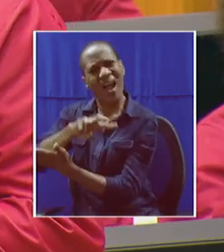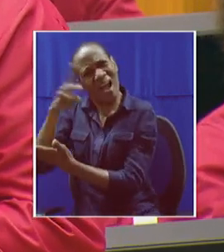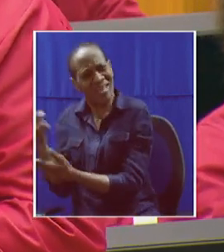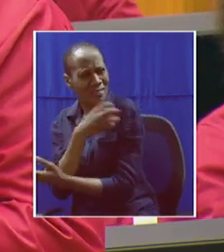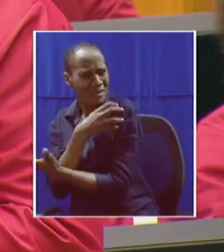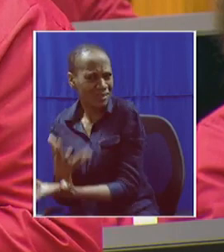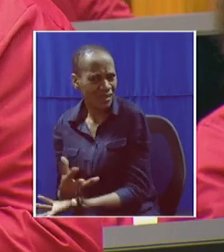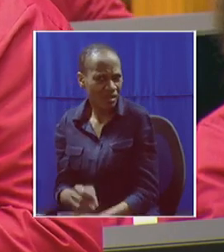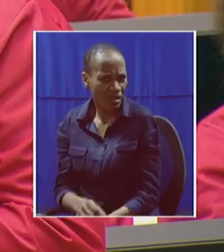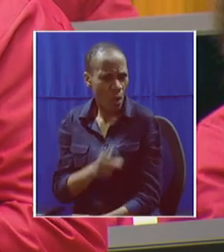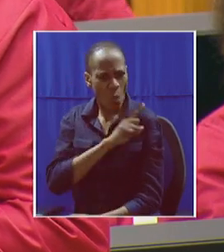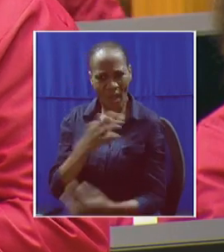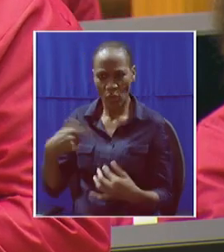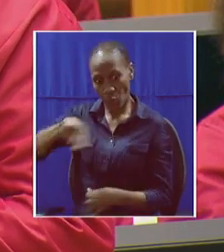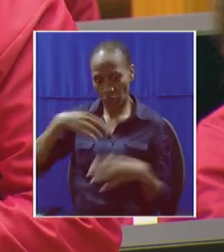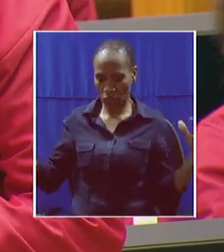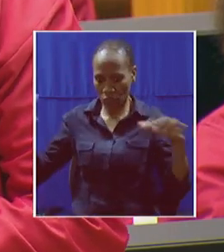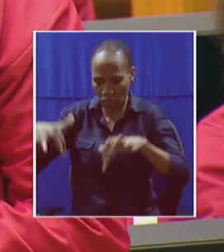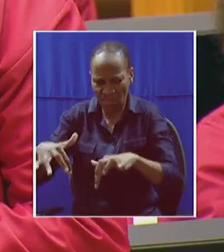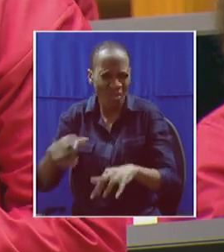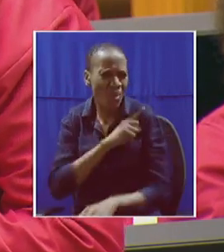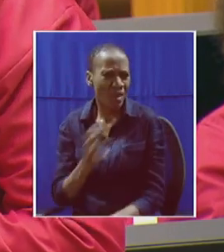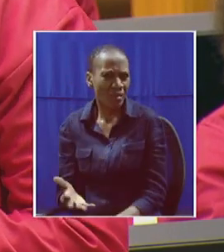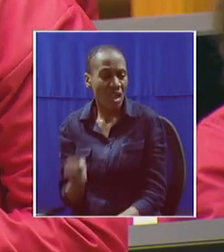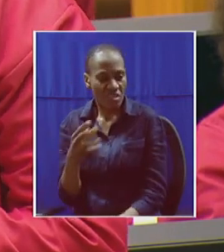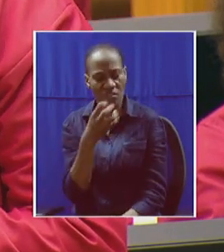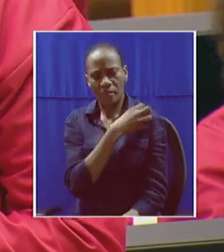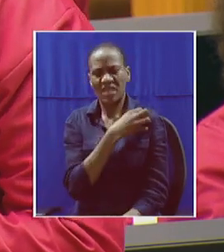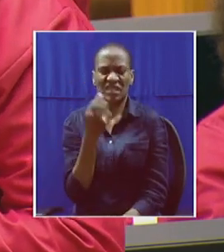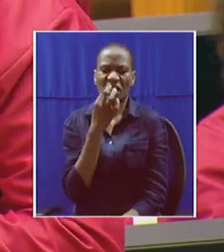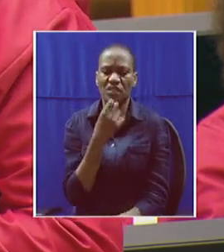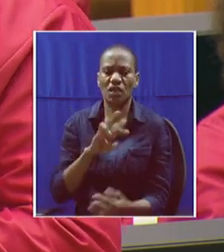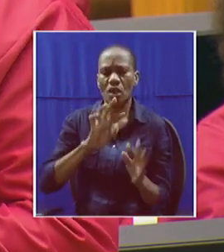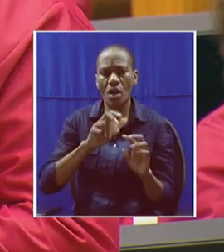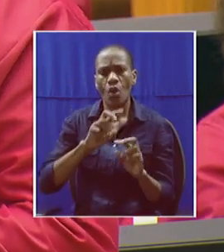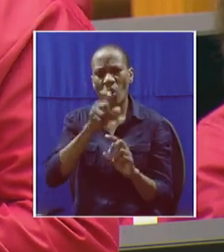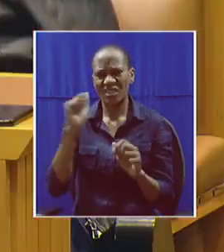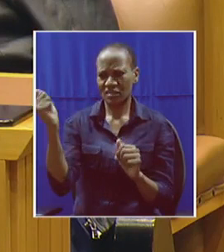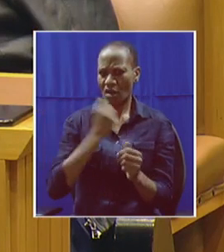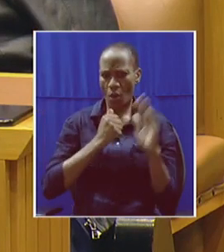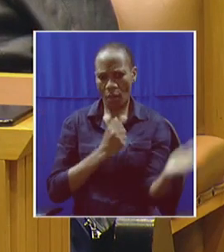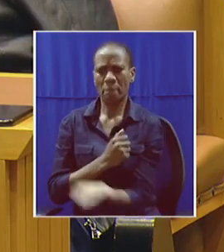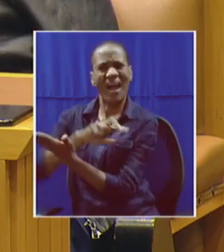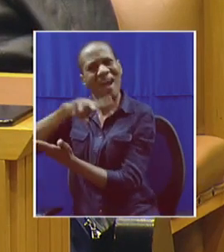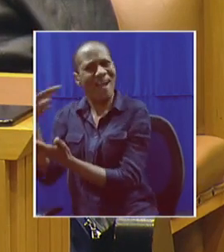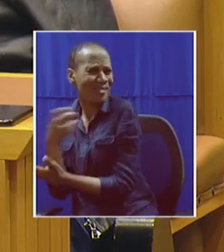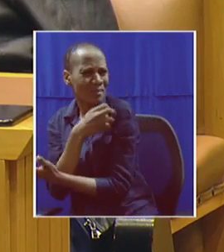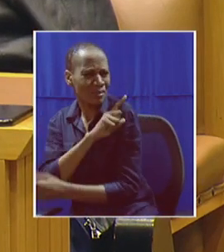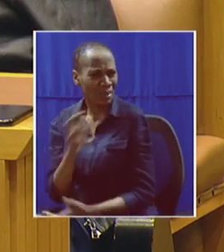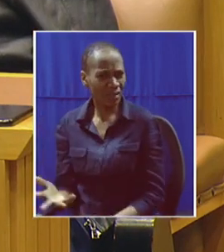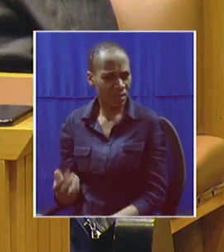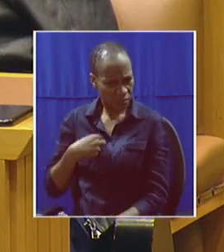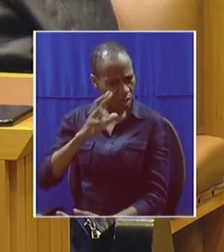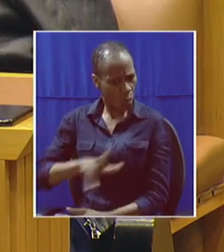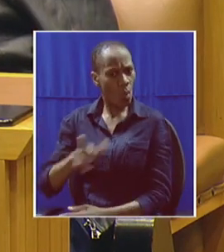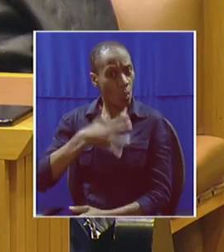is the purpose of Us coming here if a minister is going to refer all these questions to some process elsewhere thank you honor member because we want